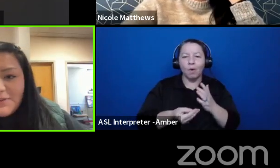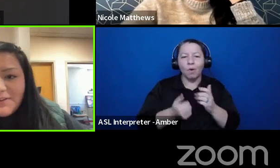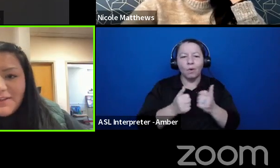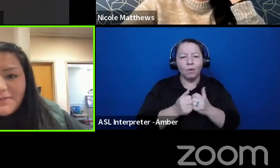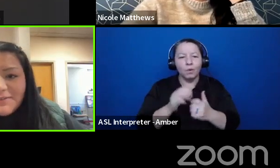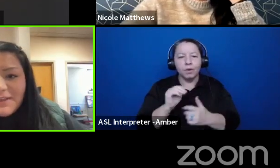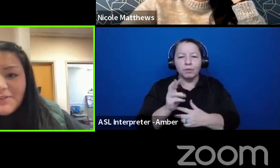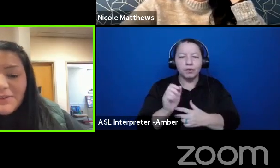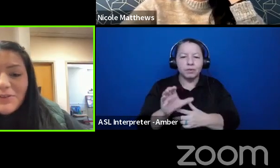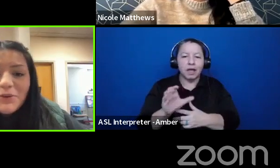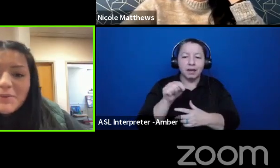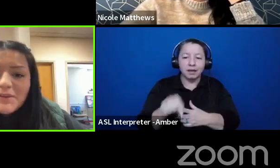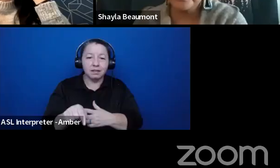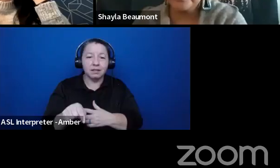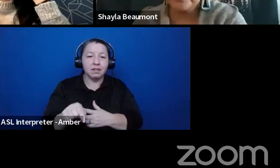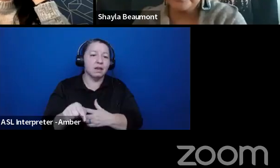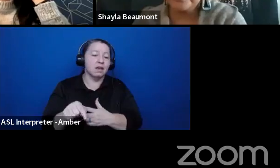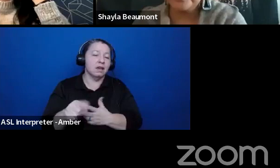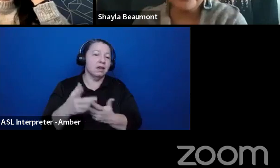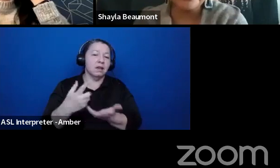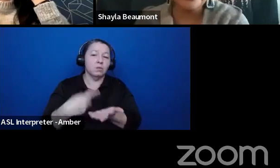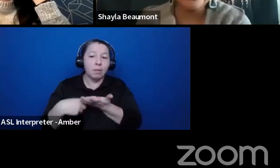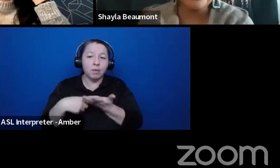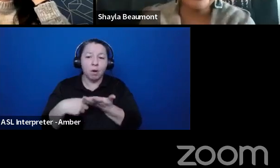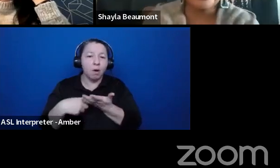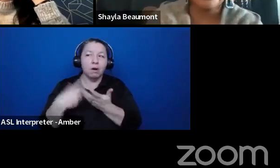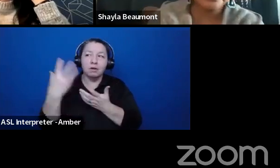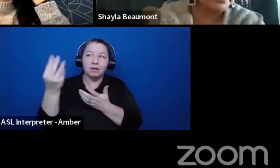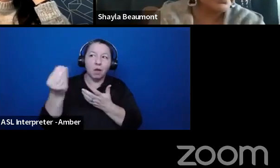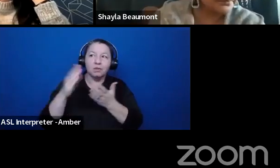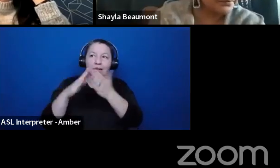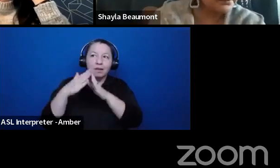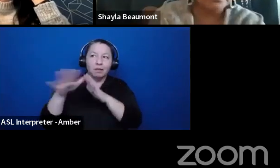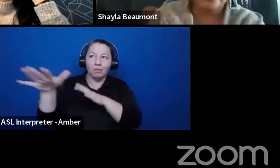out in the community. I've seen so many good things.